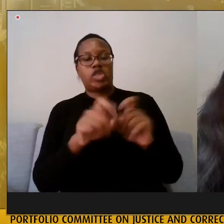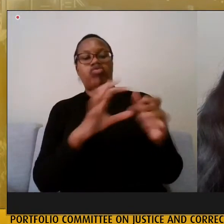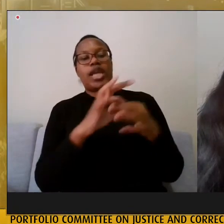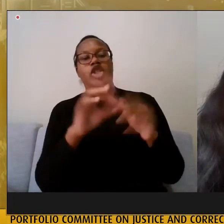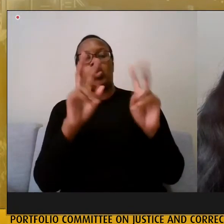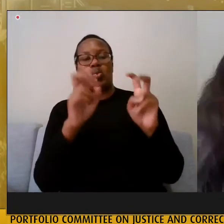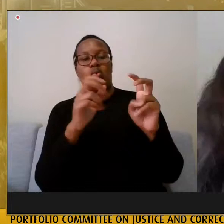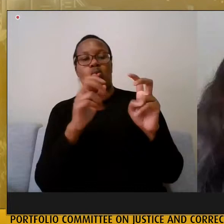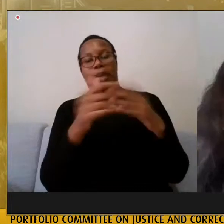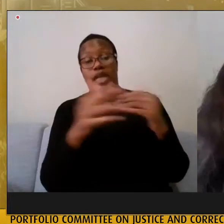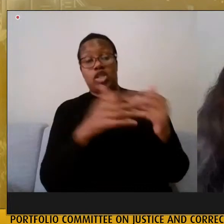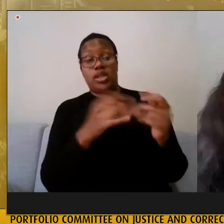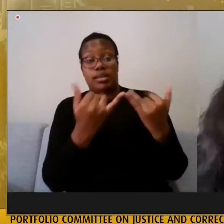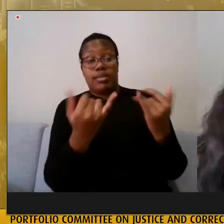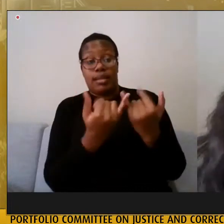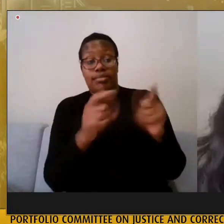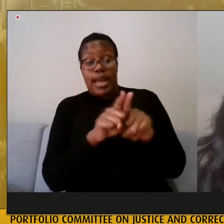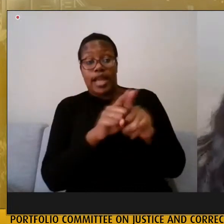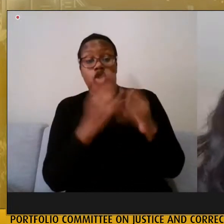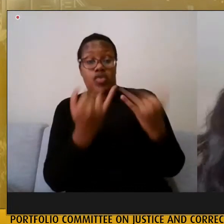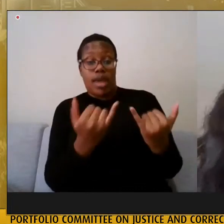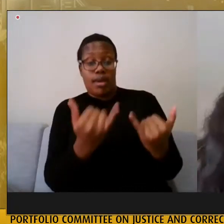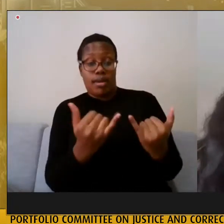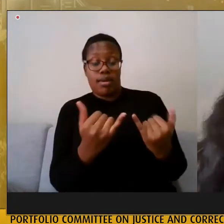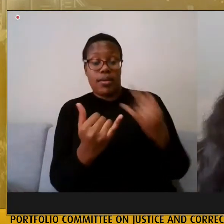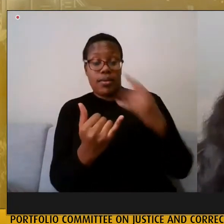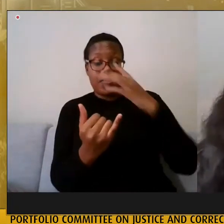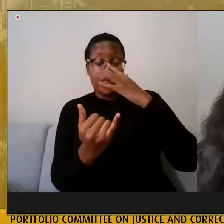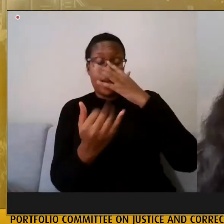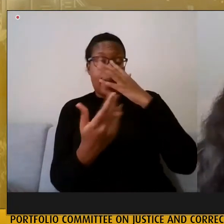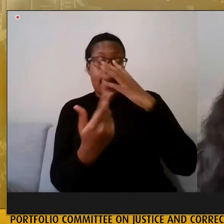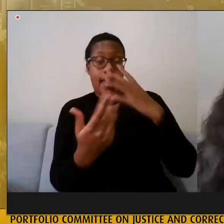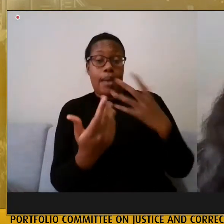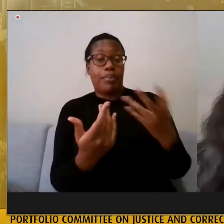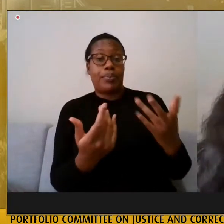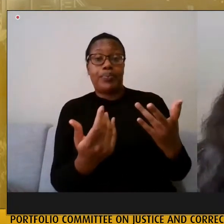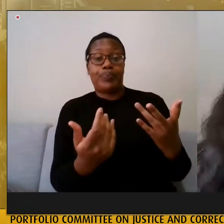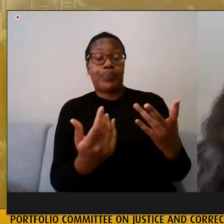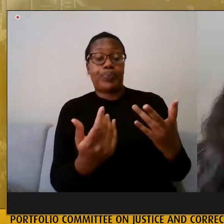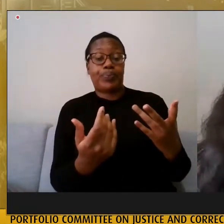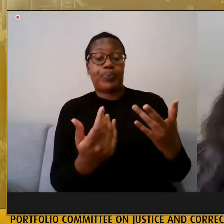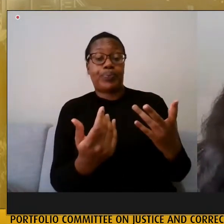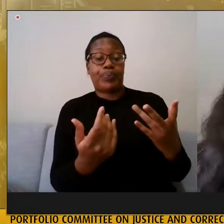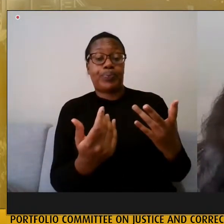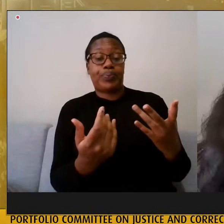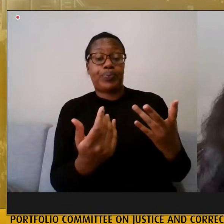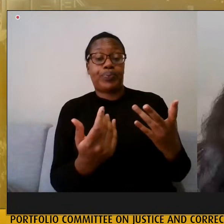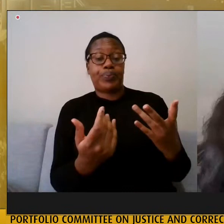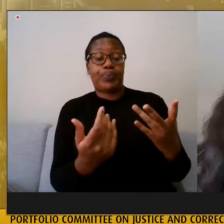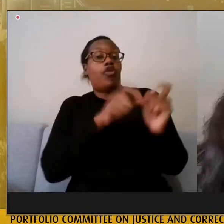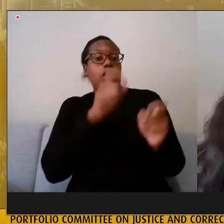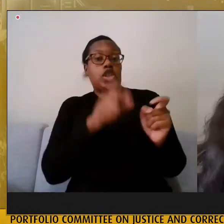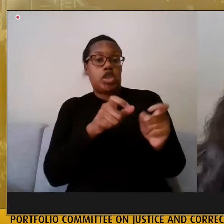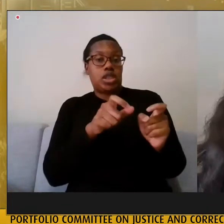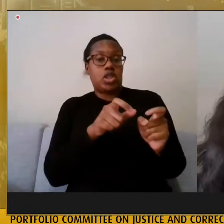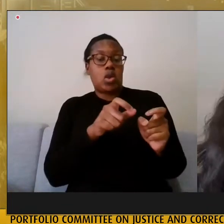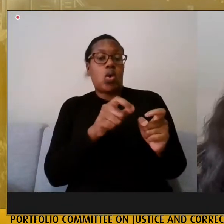that we have today, of having our officials, justice